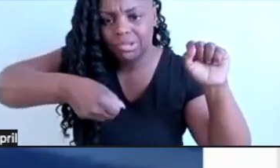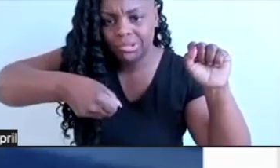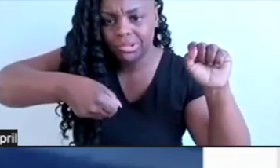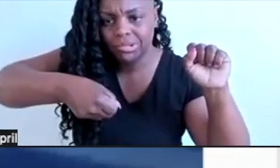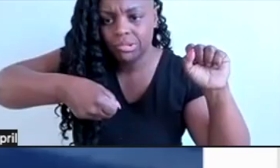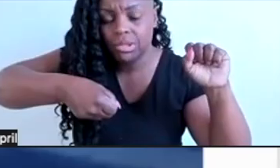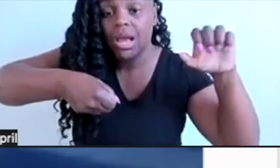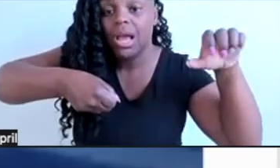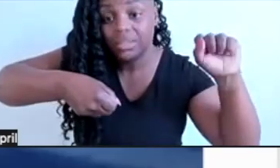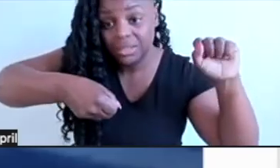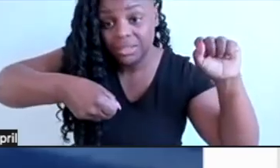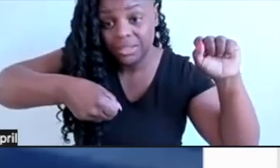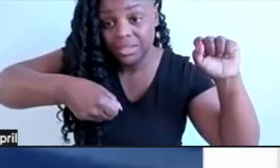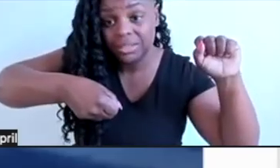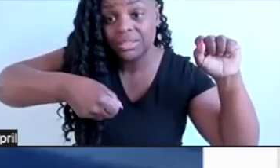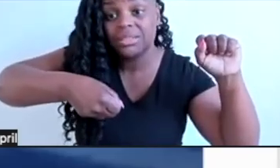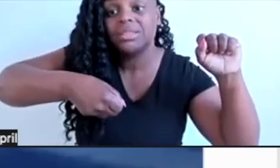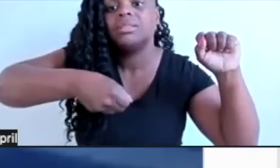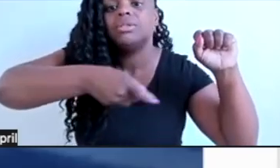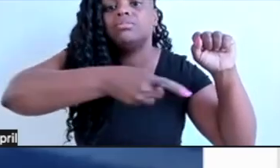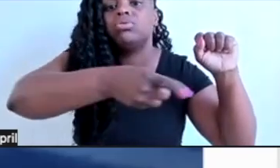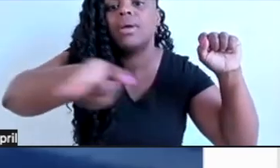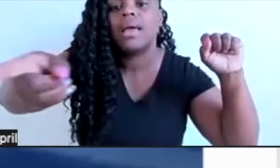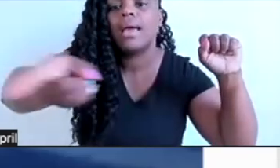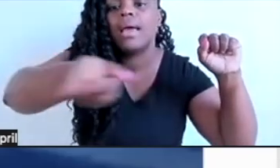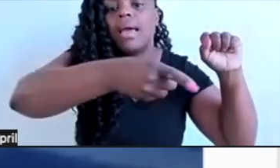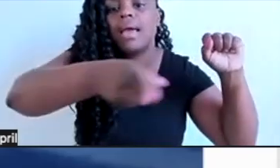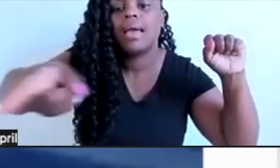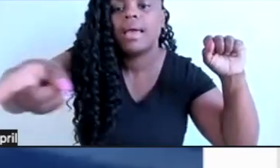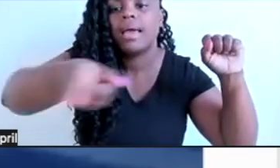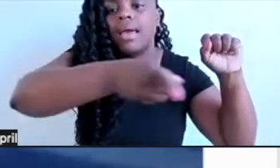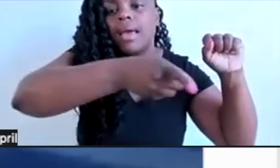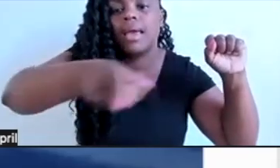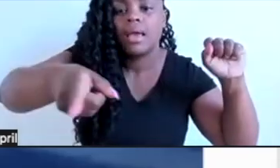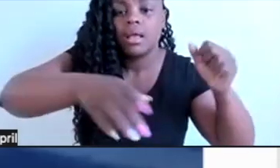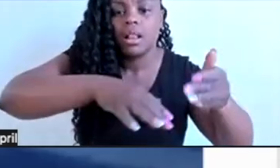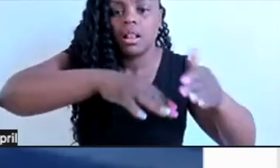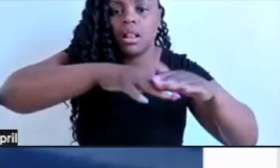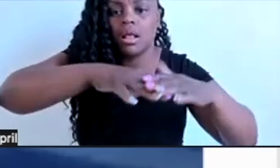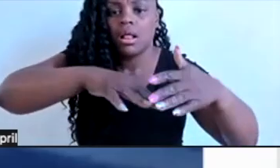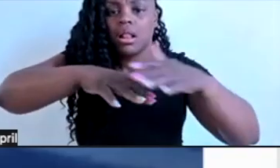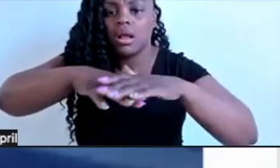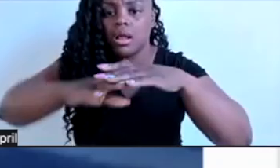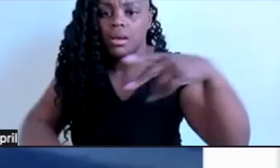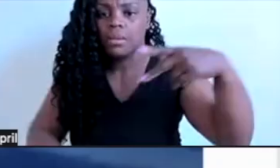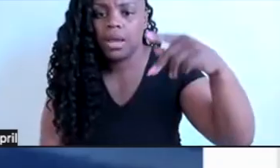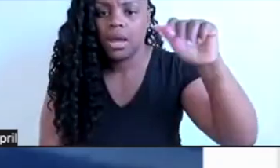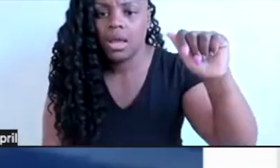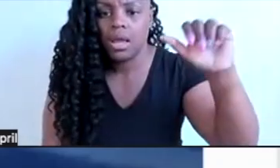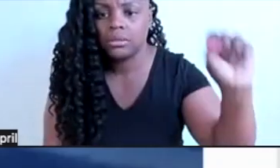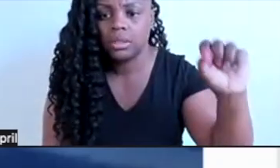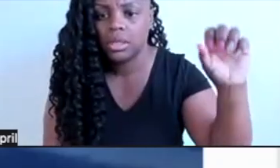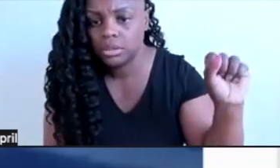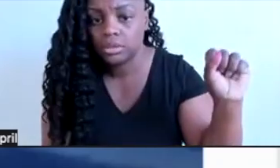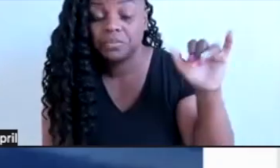a layer of chemical powder on the item that is burning. In this video, you will see a 10-pound ABC fire extinguisher